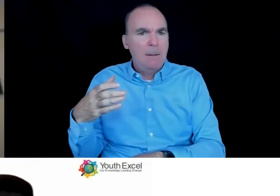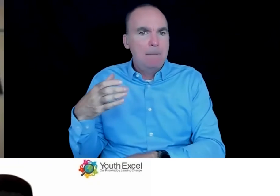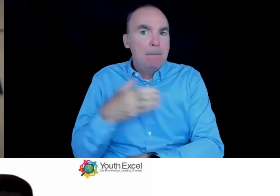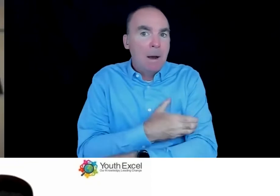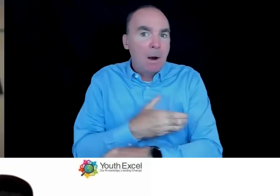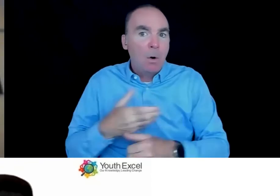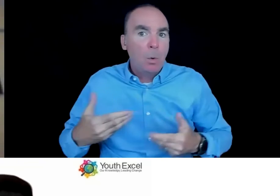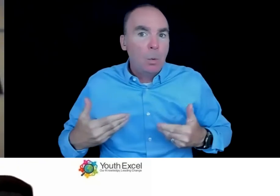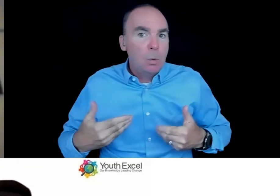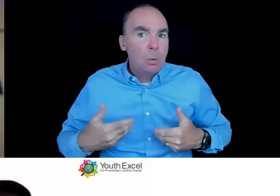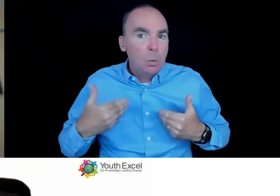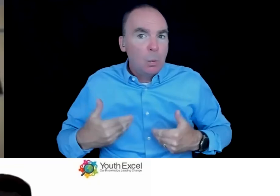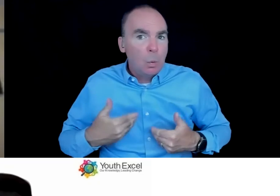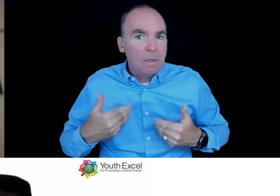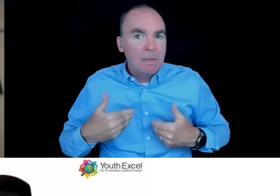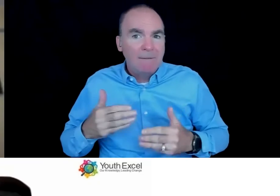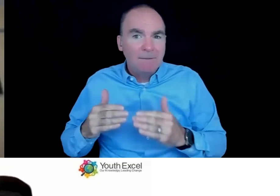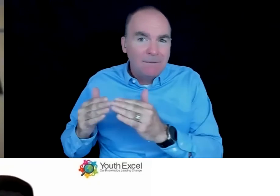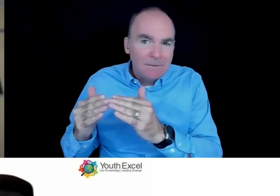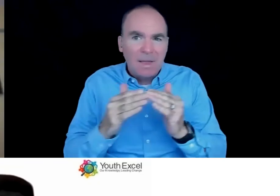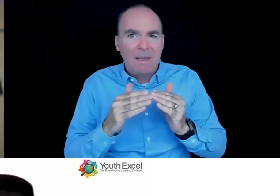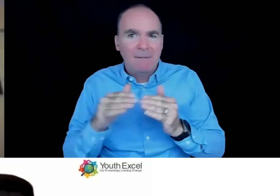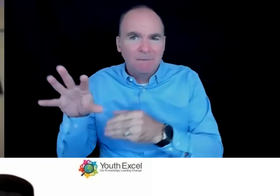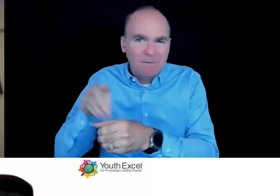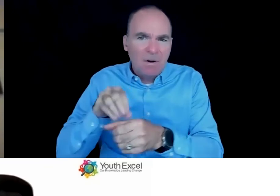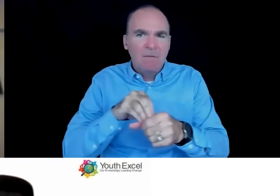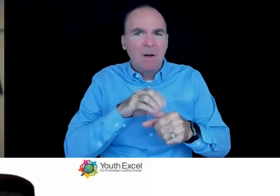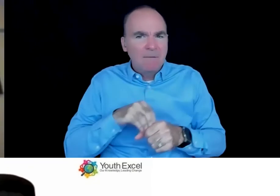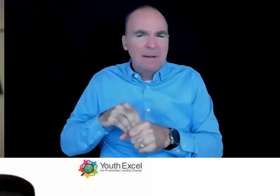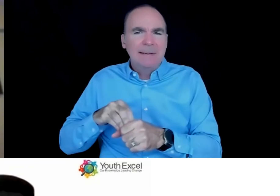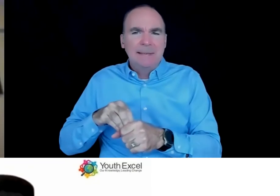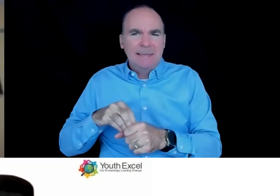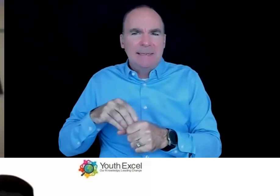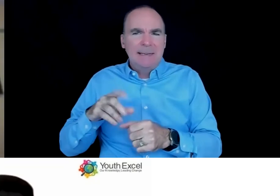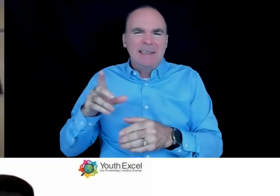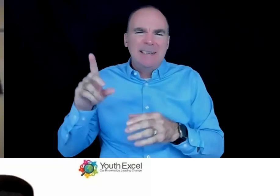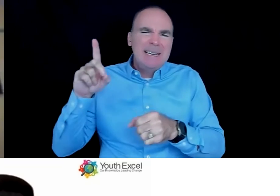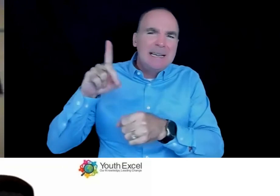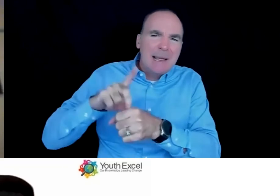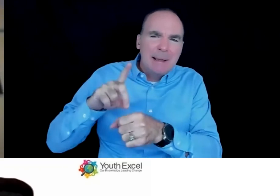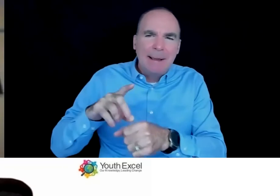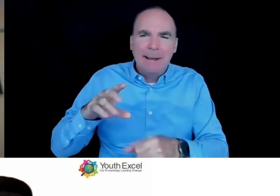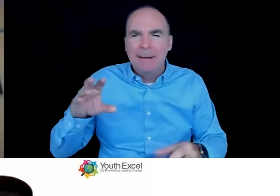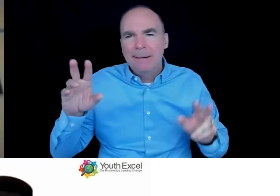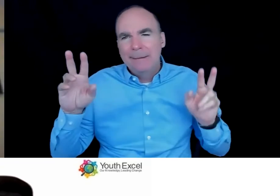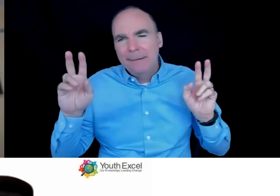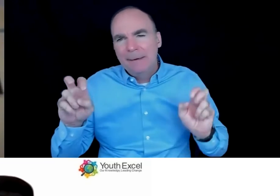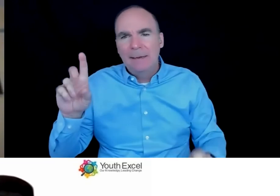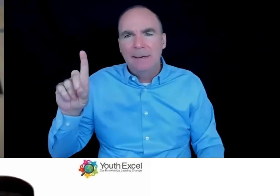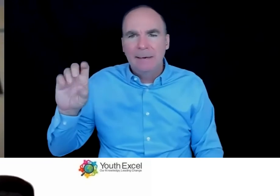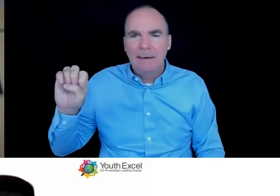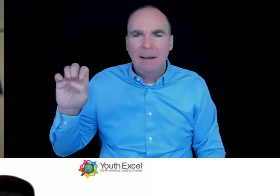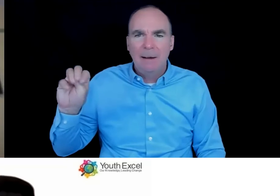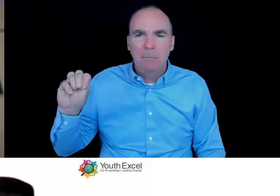youthful demographic is indeed powerful. And the only way we could expose them to more and more opportunities is actually by putting them at the center